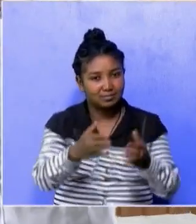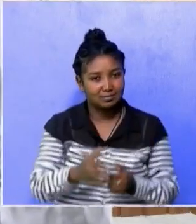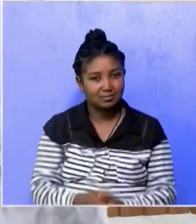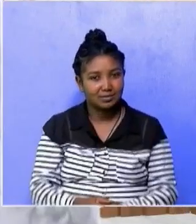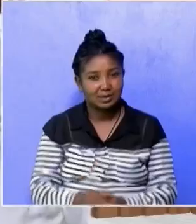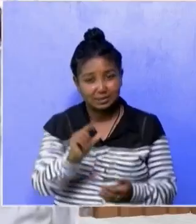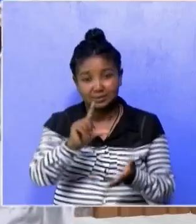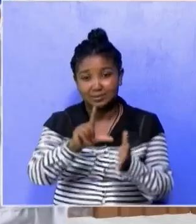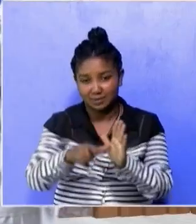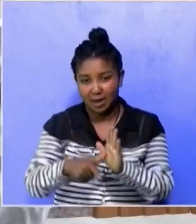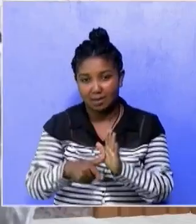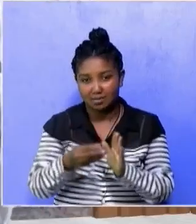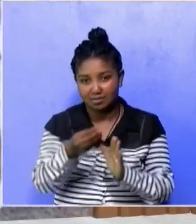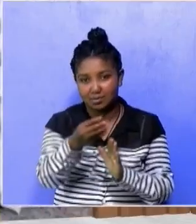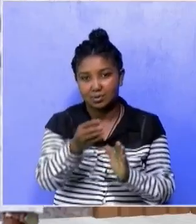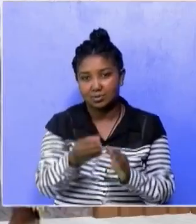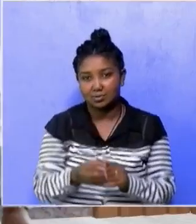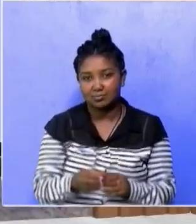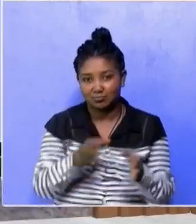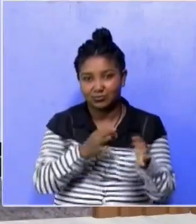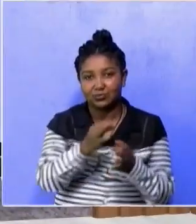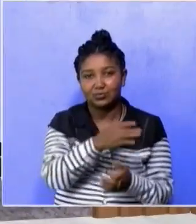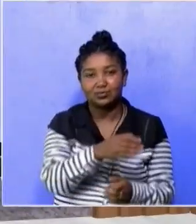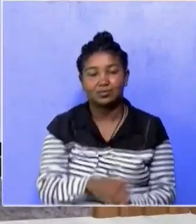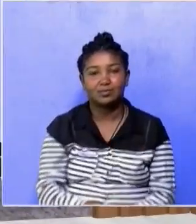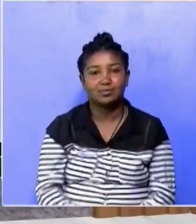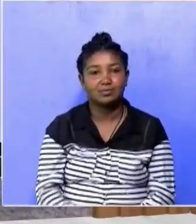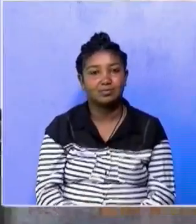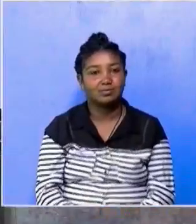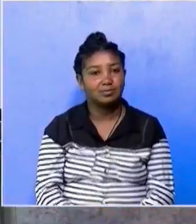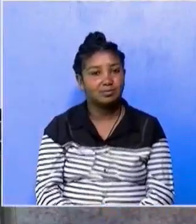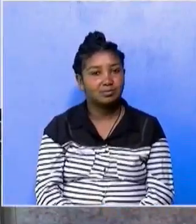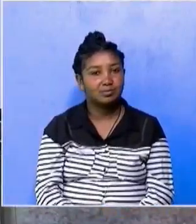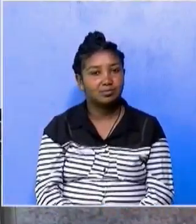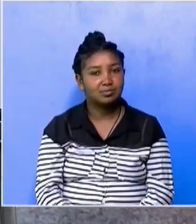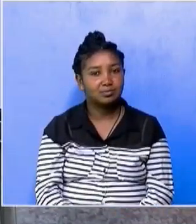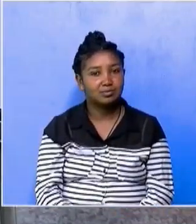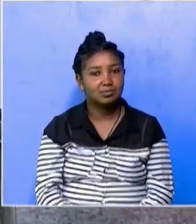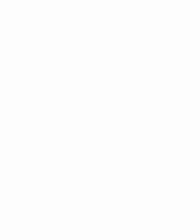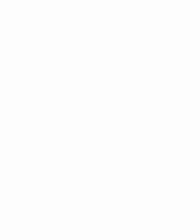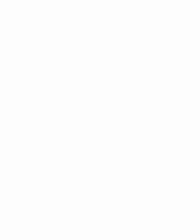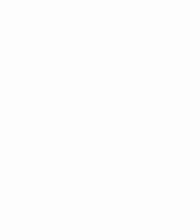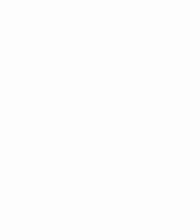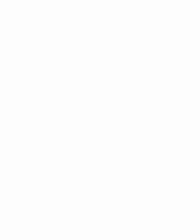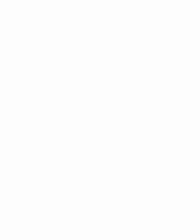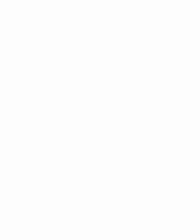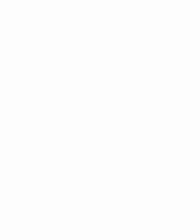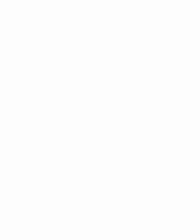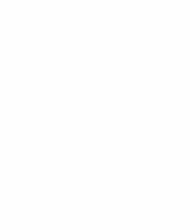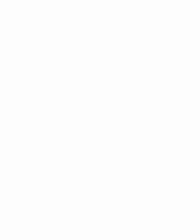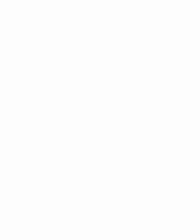Let me give you some time. You're welcome. Thank you. Take time.